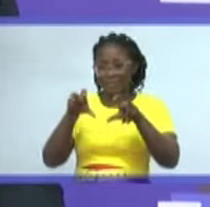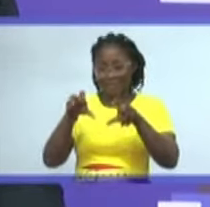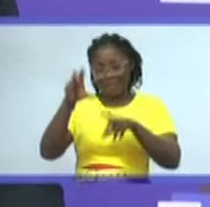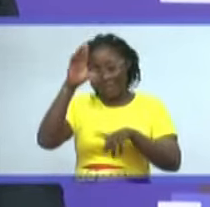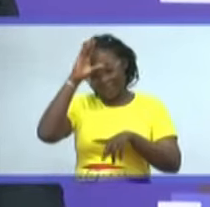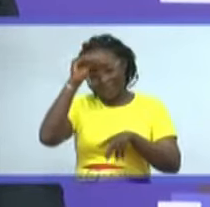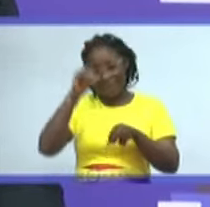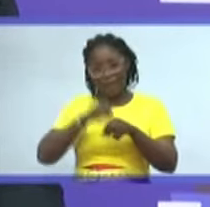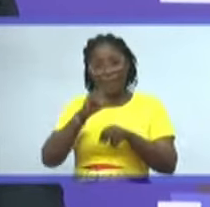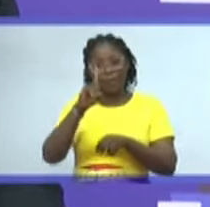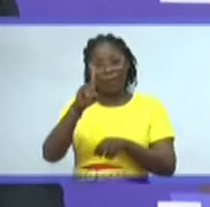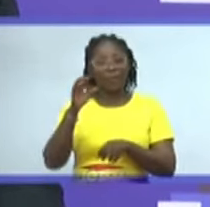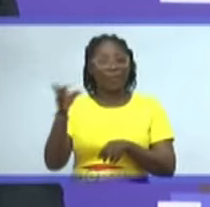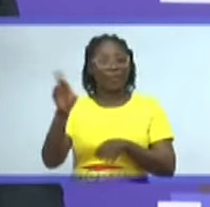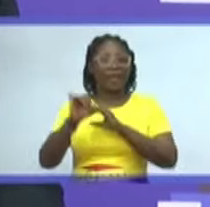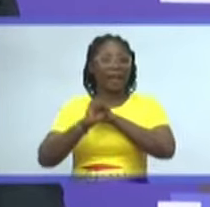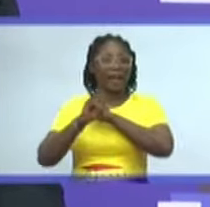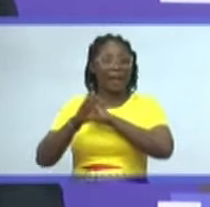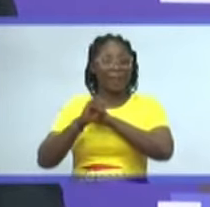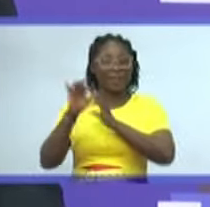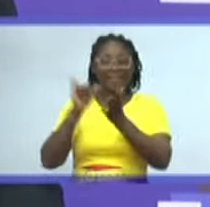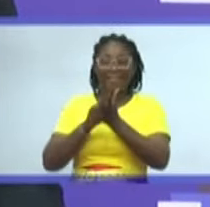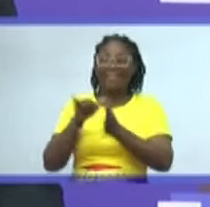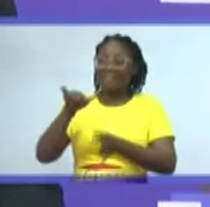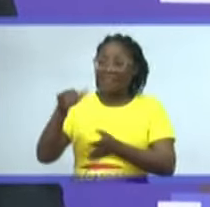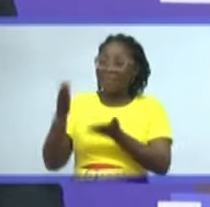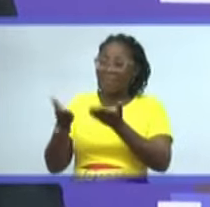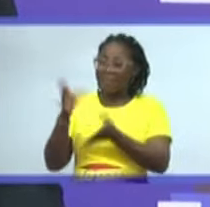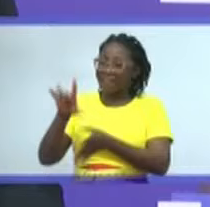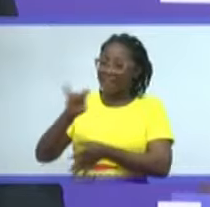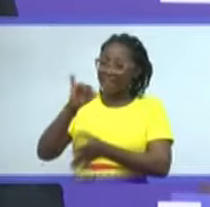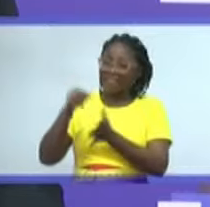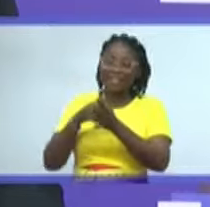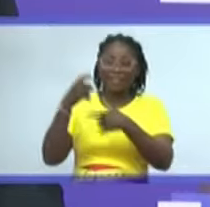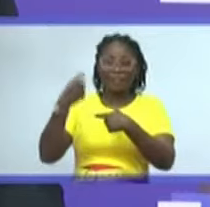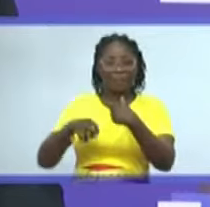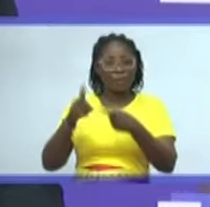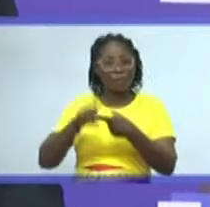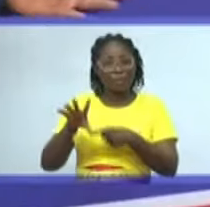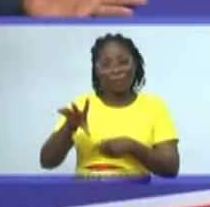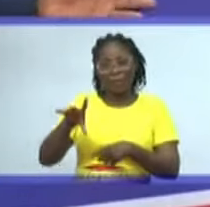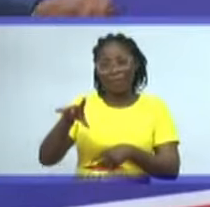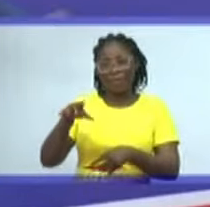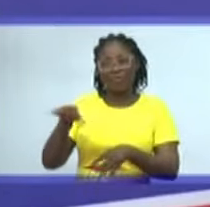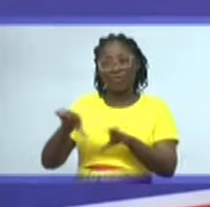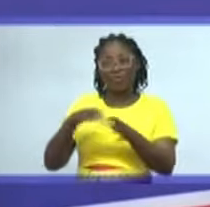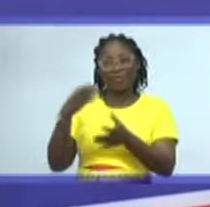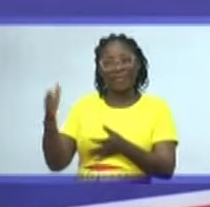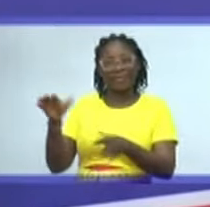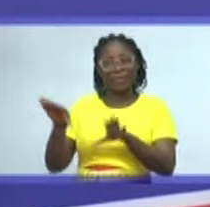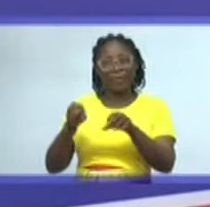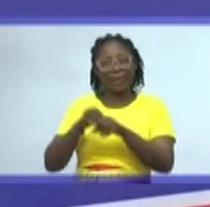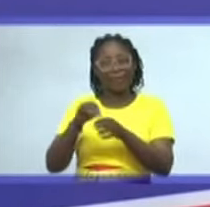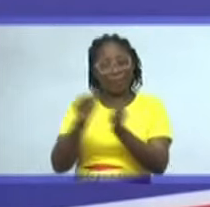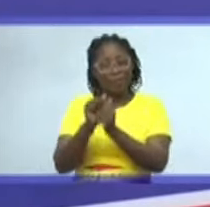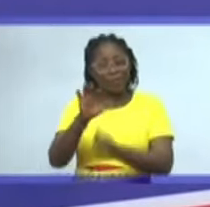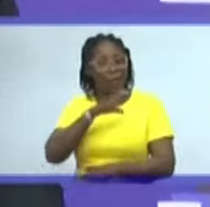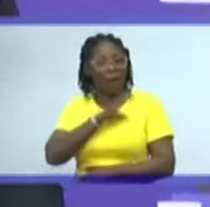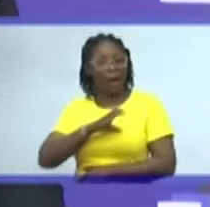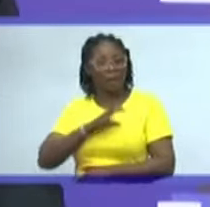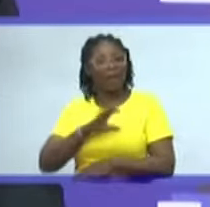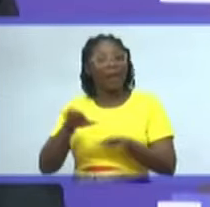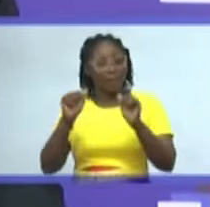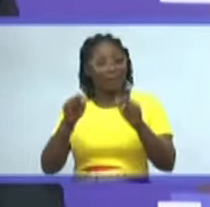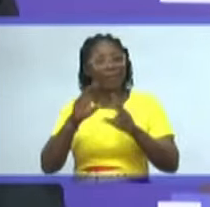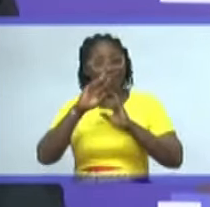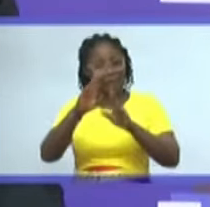and that you might find difficult to get things done with that kind of character. How would you respond to that kind of statement?